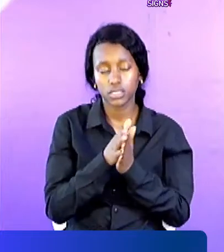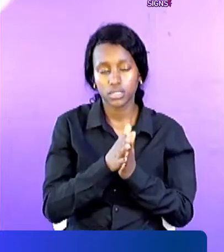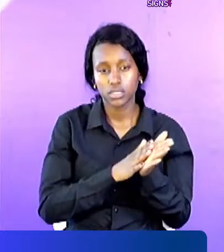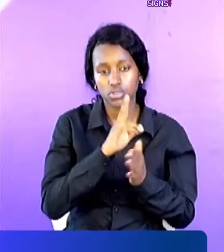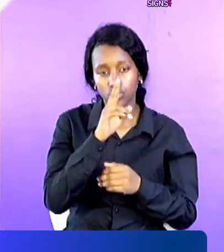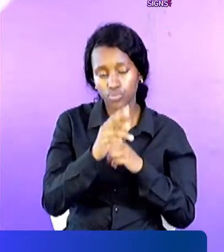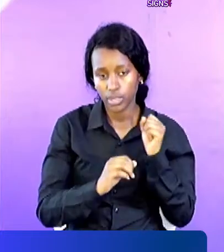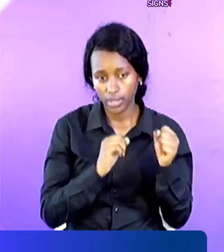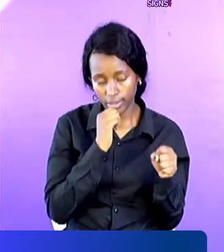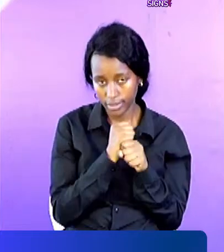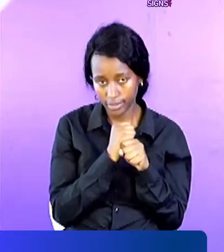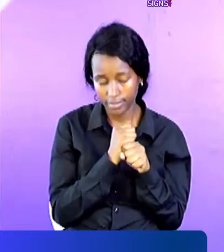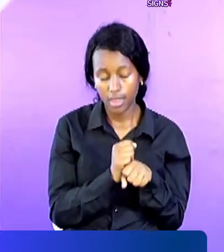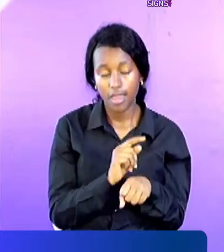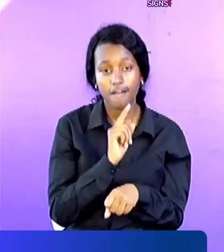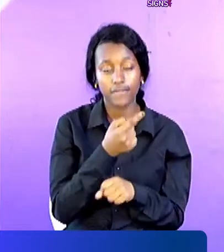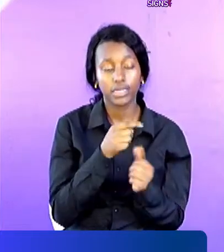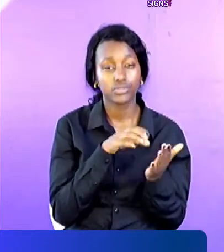scenario.